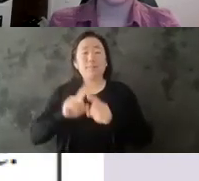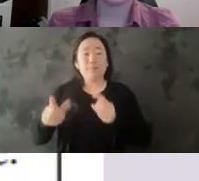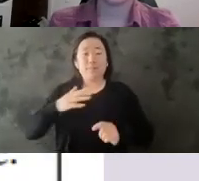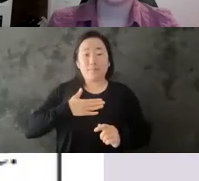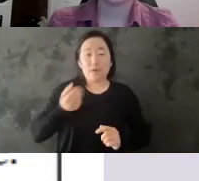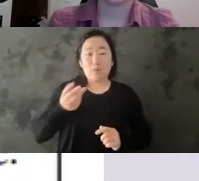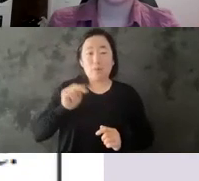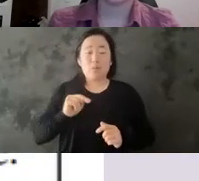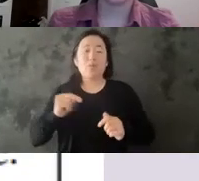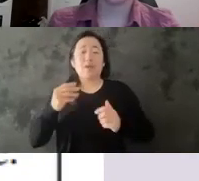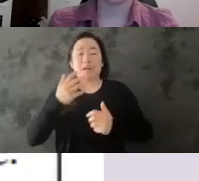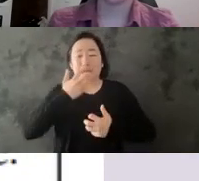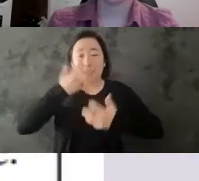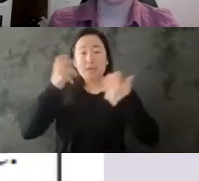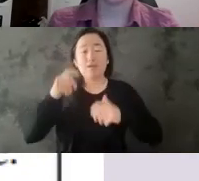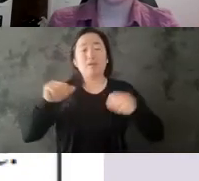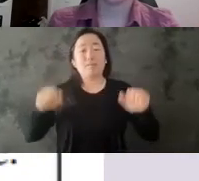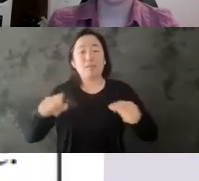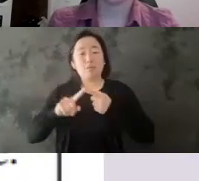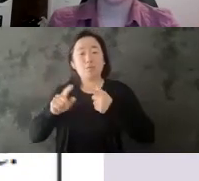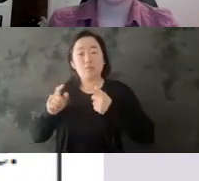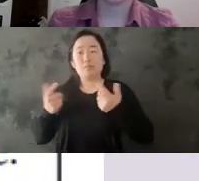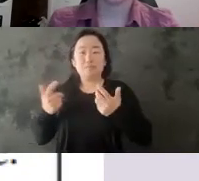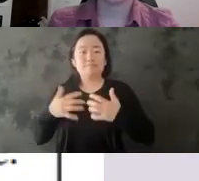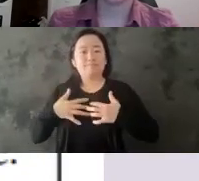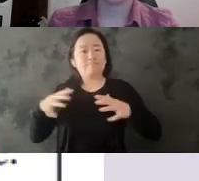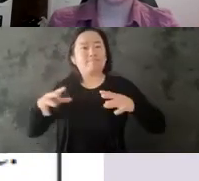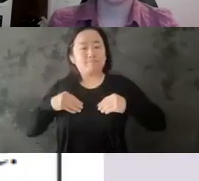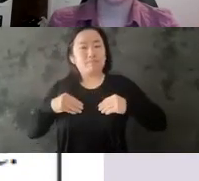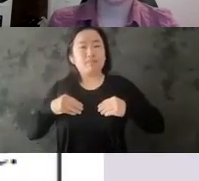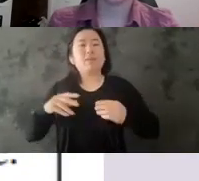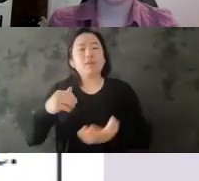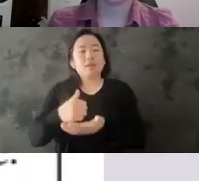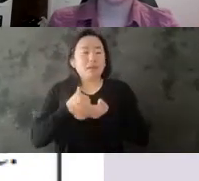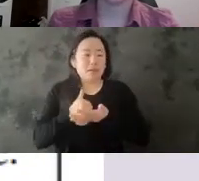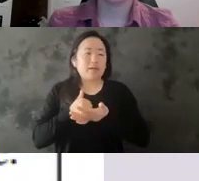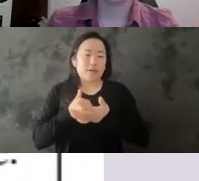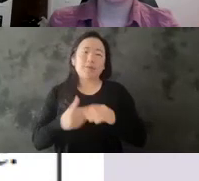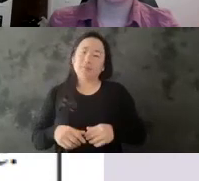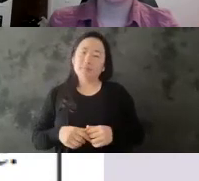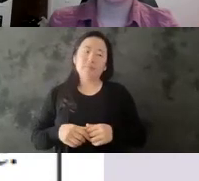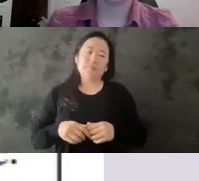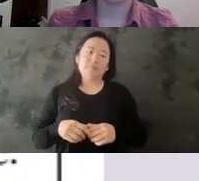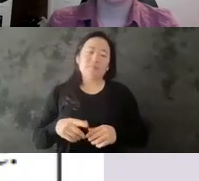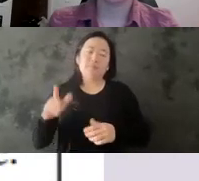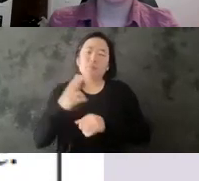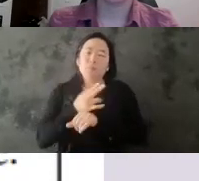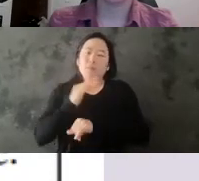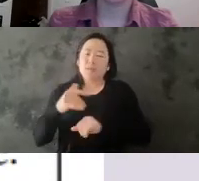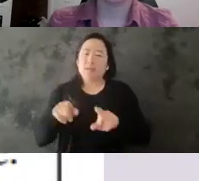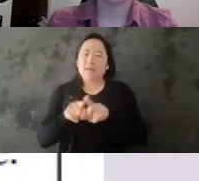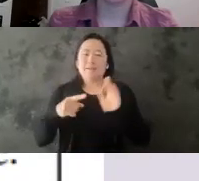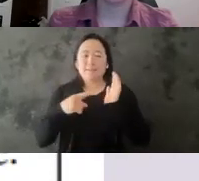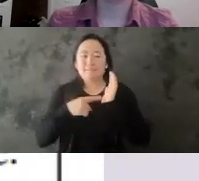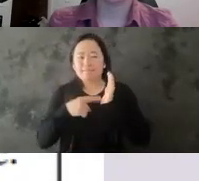help us change situations that might cause us fear or pain. So kind of using it as indicators and